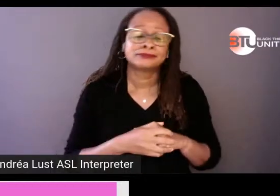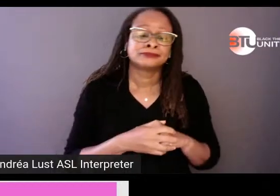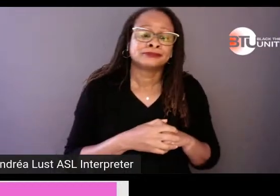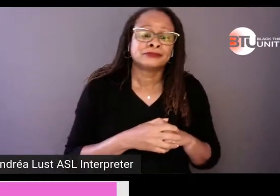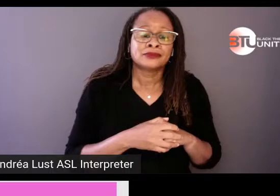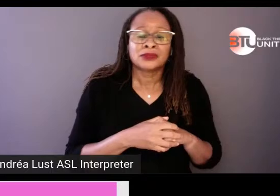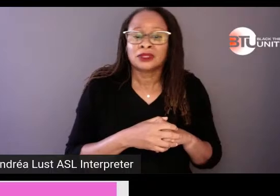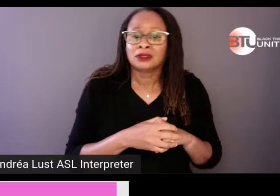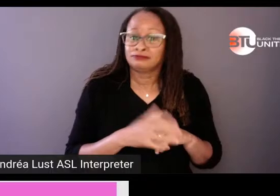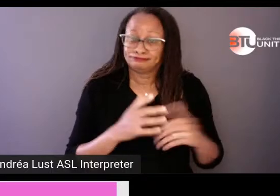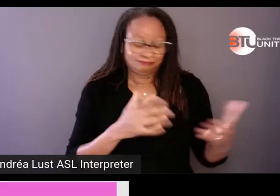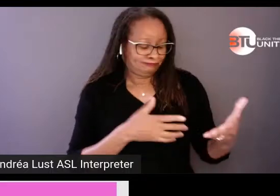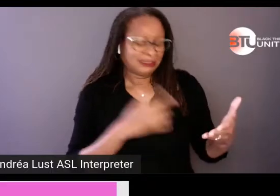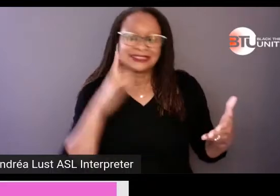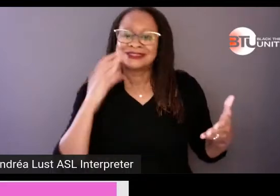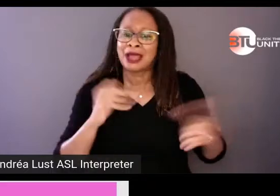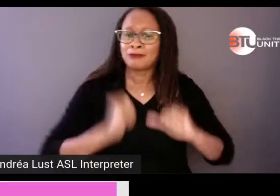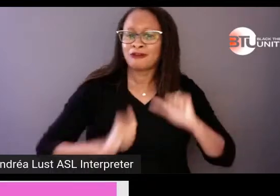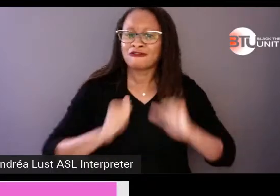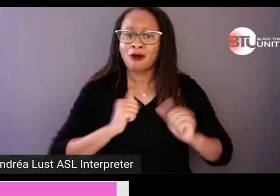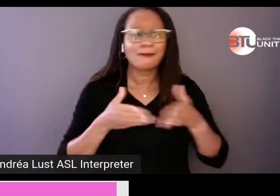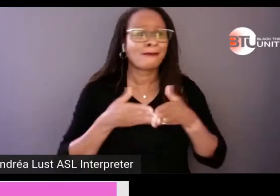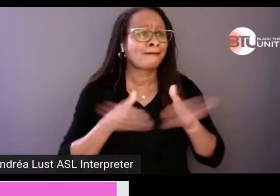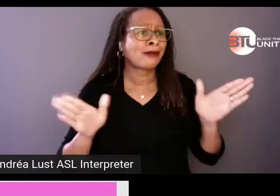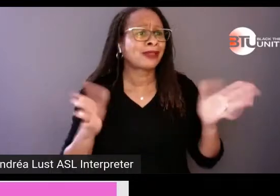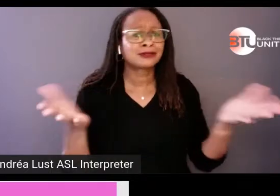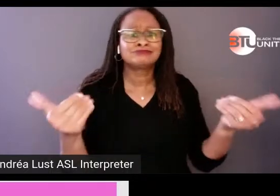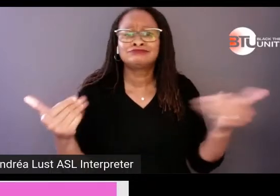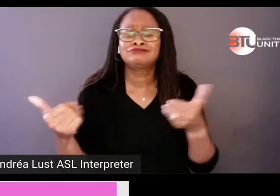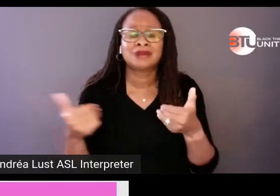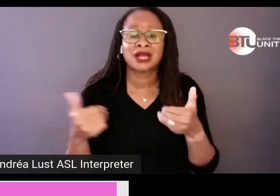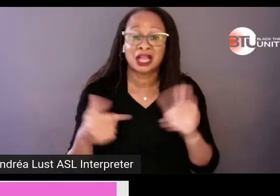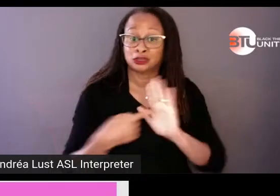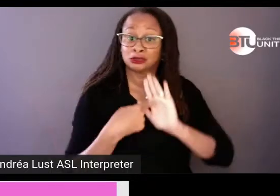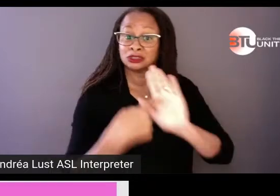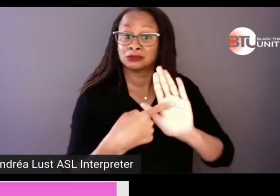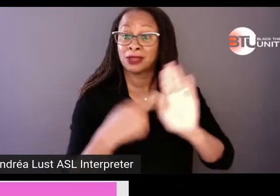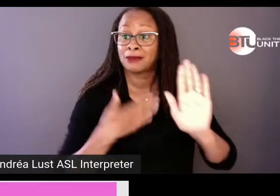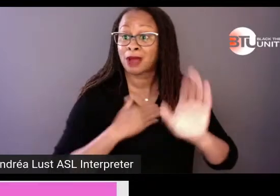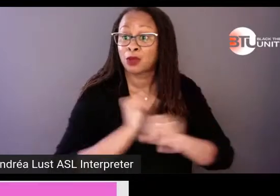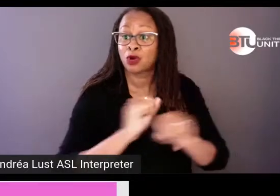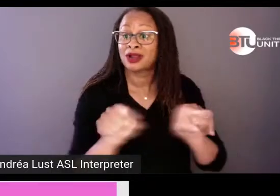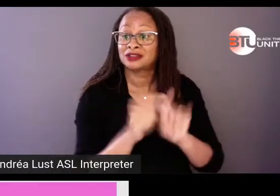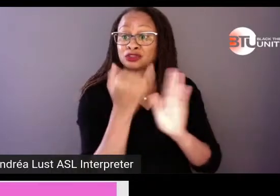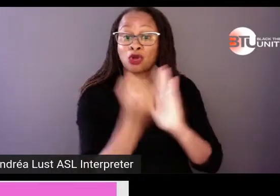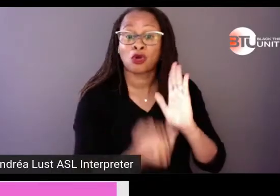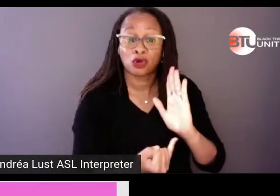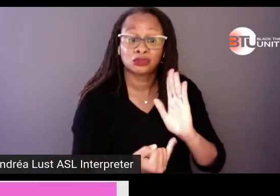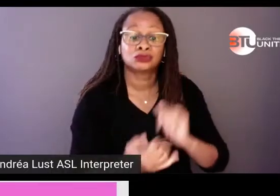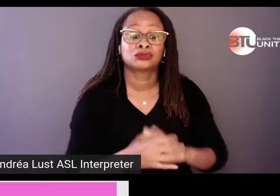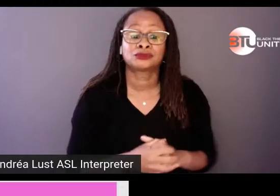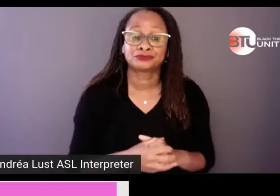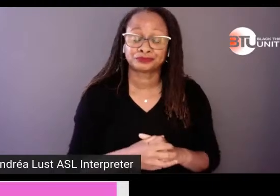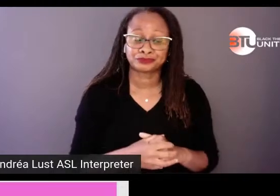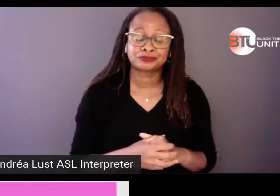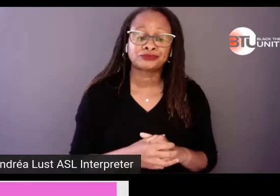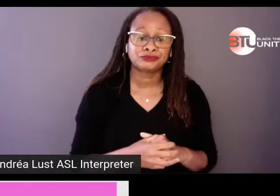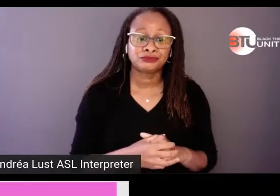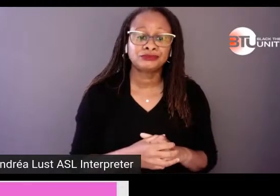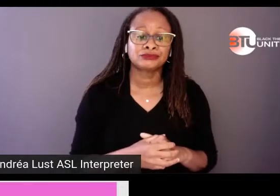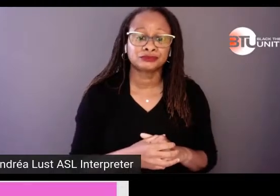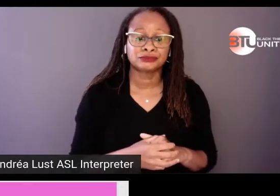it. You can perform your work publicly. You can display your work if it's a work of visual